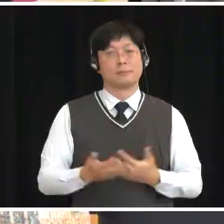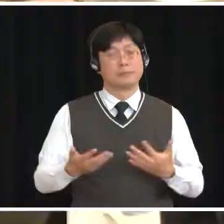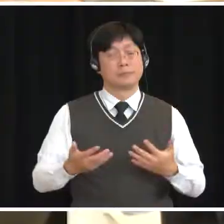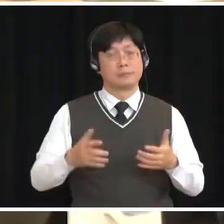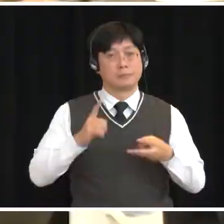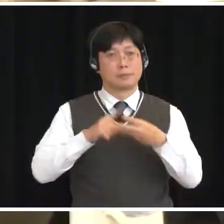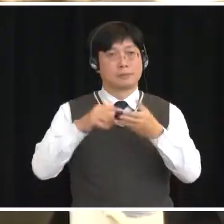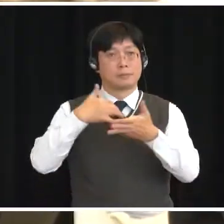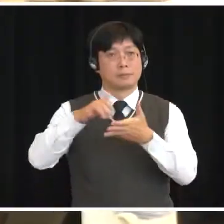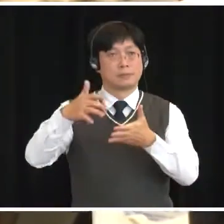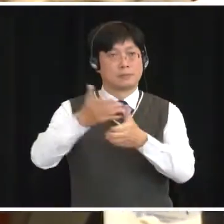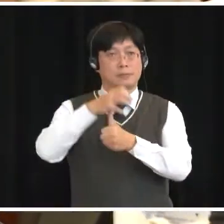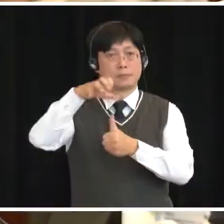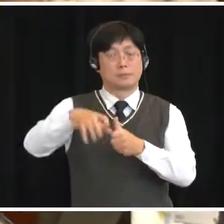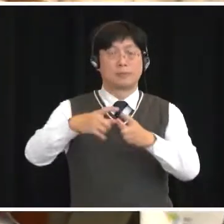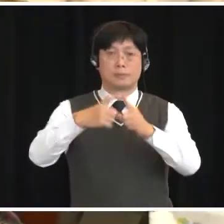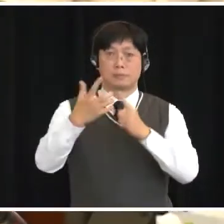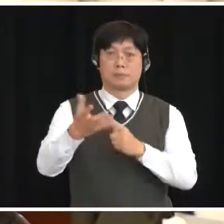institutions. Thank you.